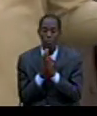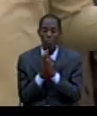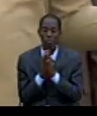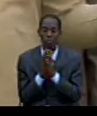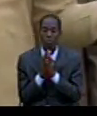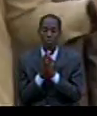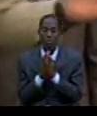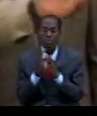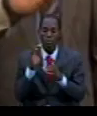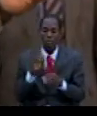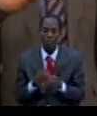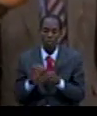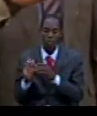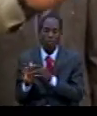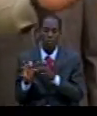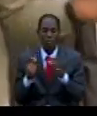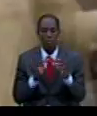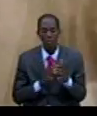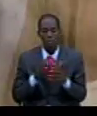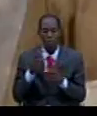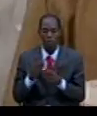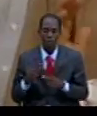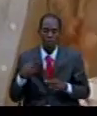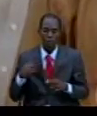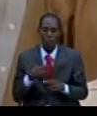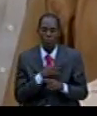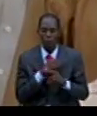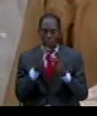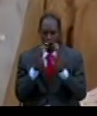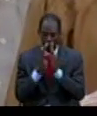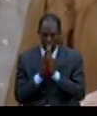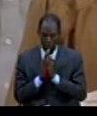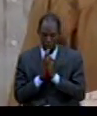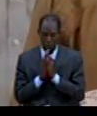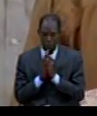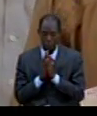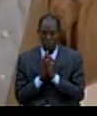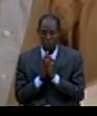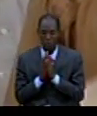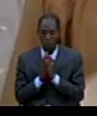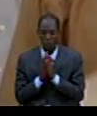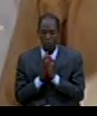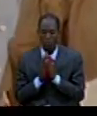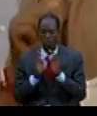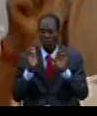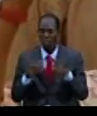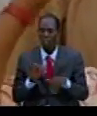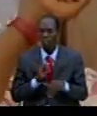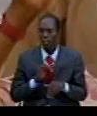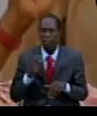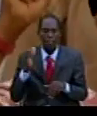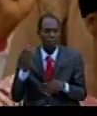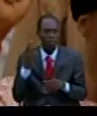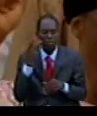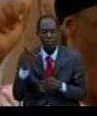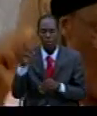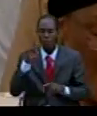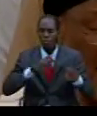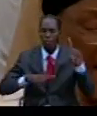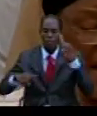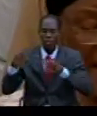In Jesus' name we pray. Can I hear you? Amen.